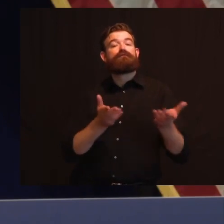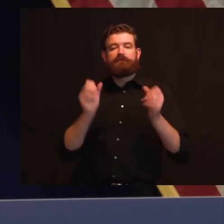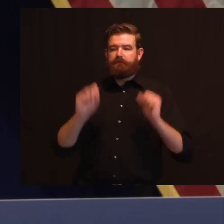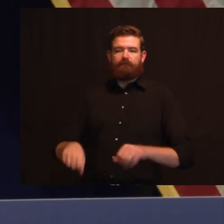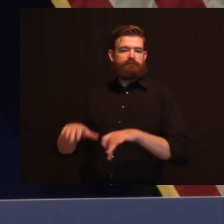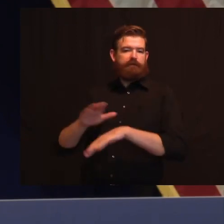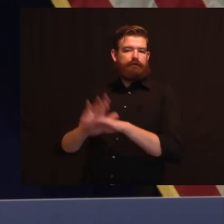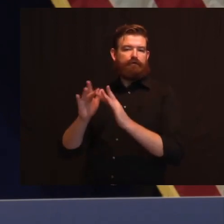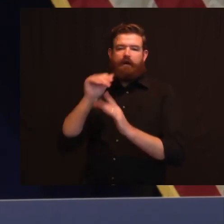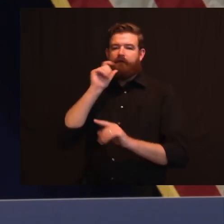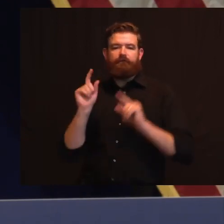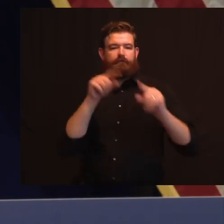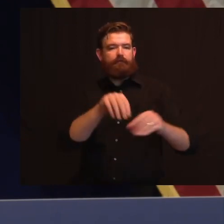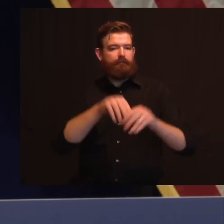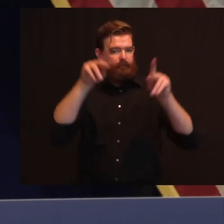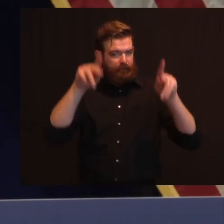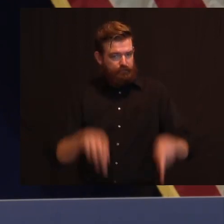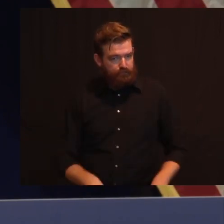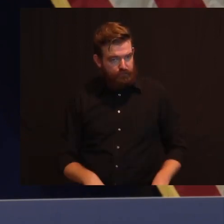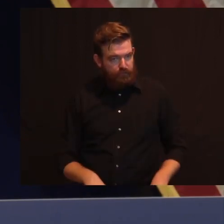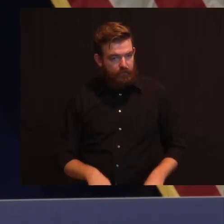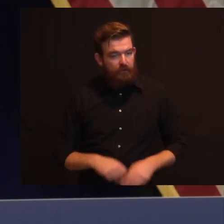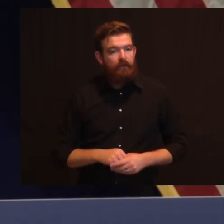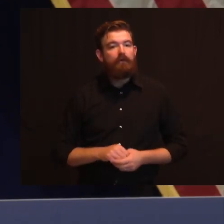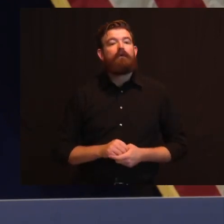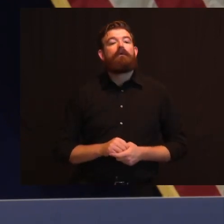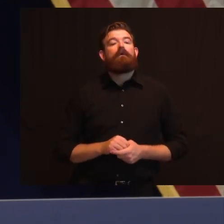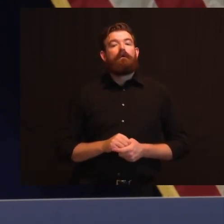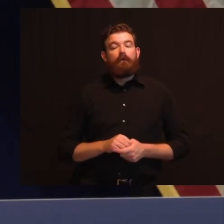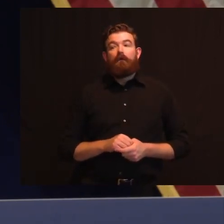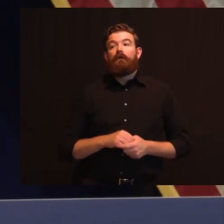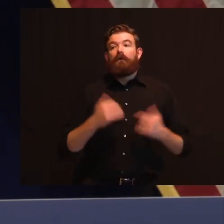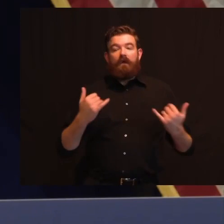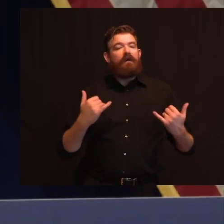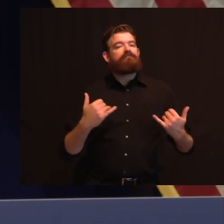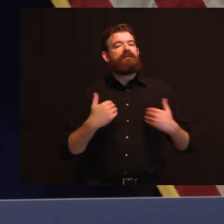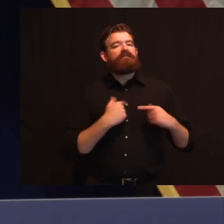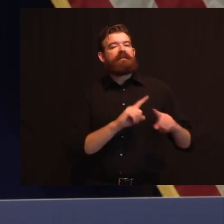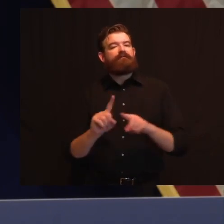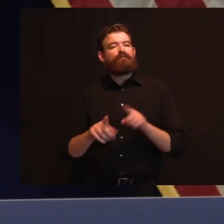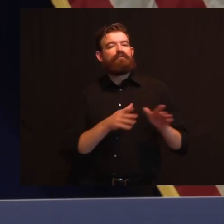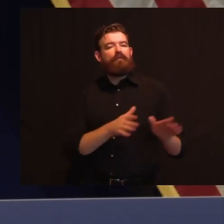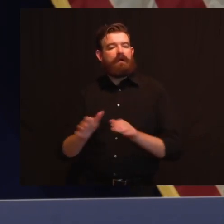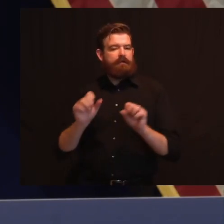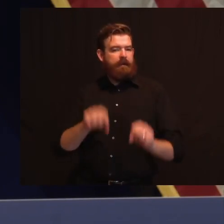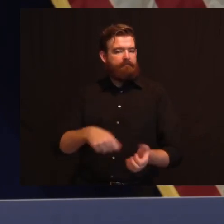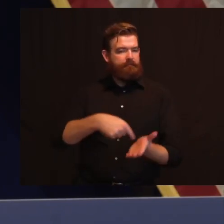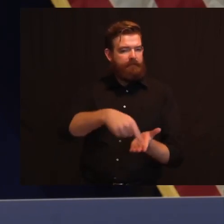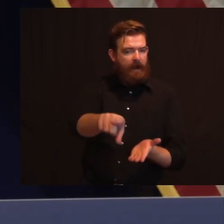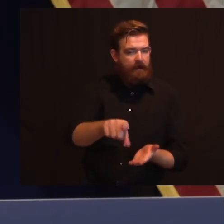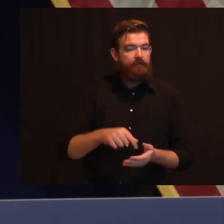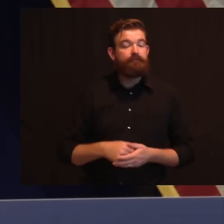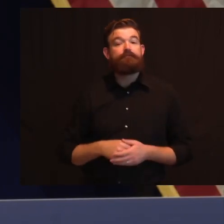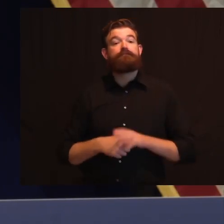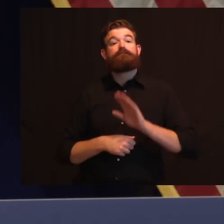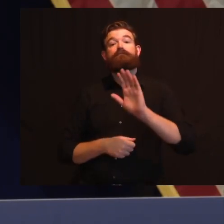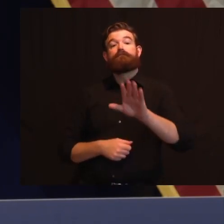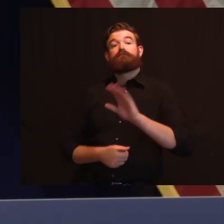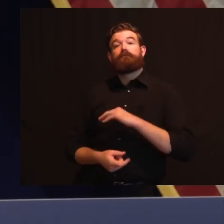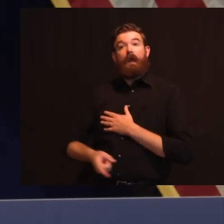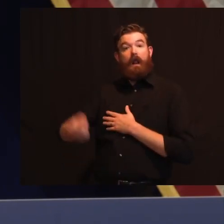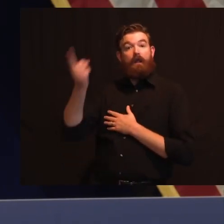payment options. Just so you understand the impact of that, last year we did fewer than 40% of